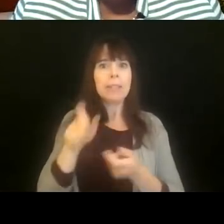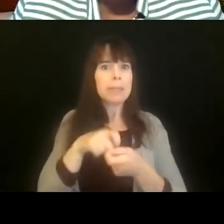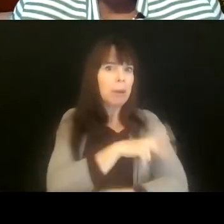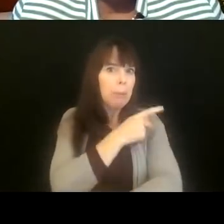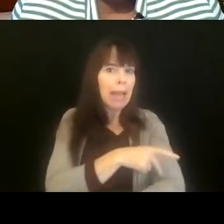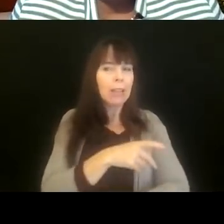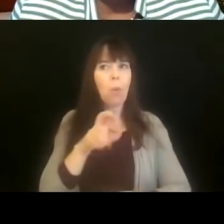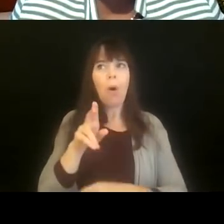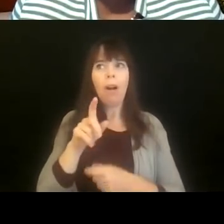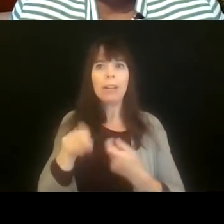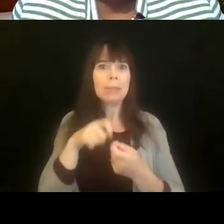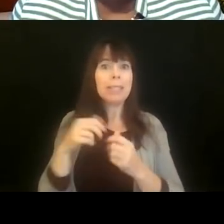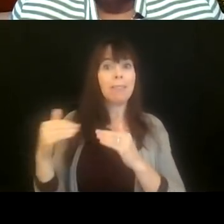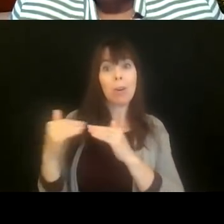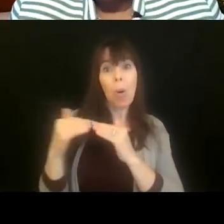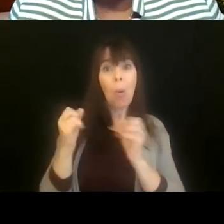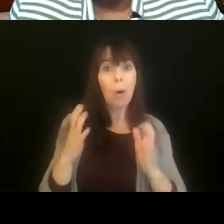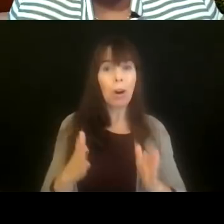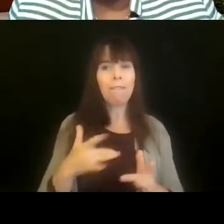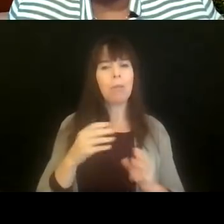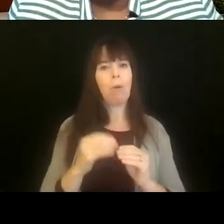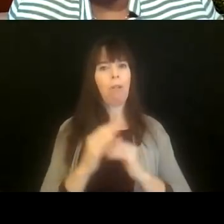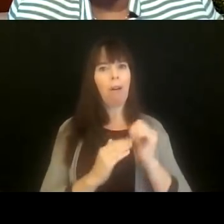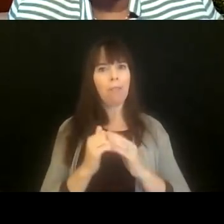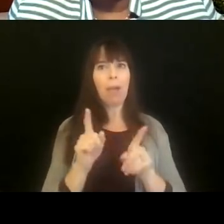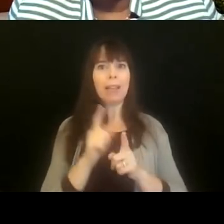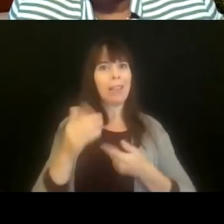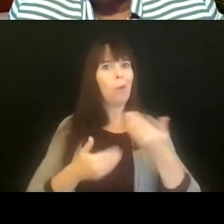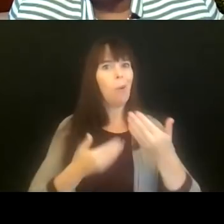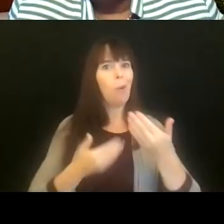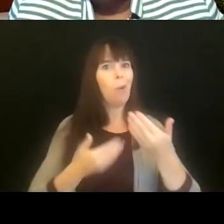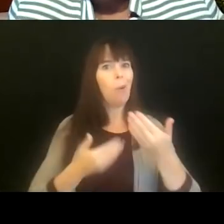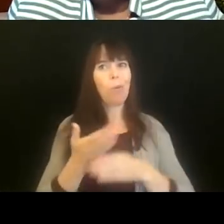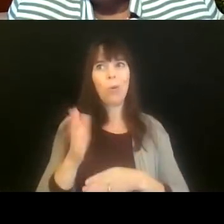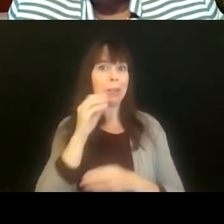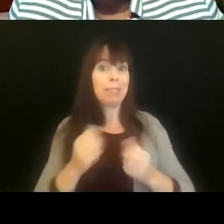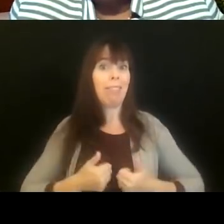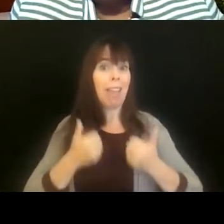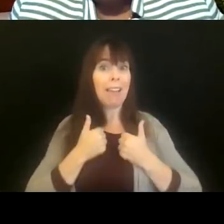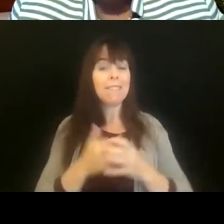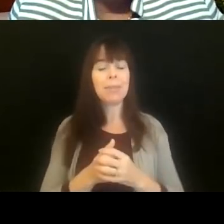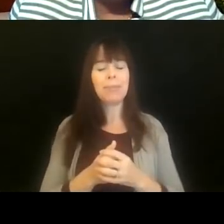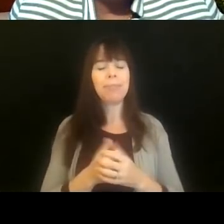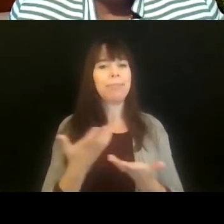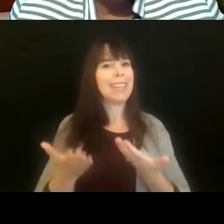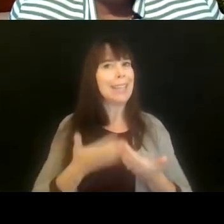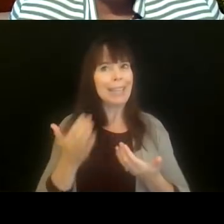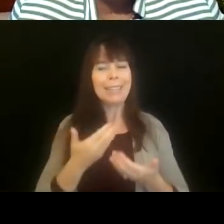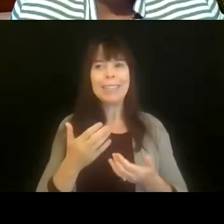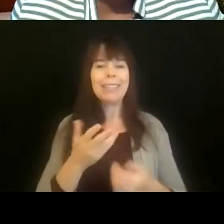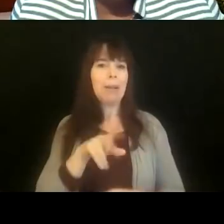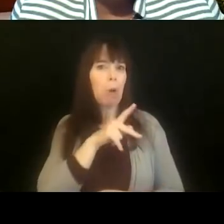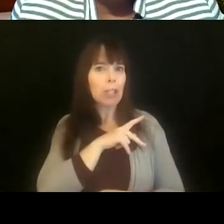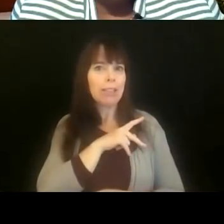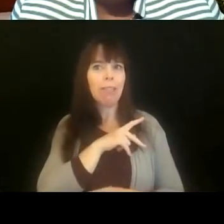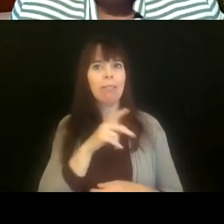certain coworker feel more comfortable as they go through various things in life. Again, it's easy, it's personal, and it can